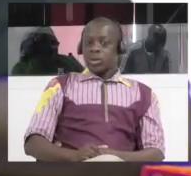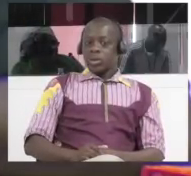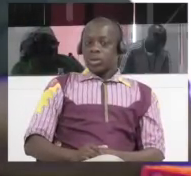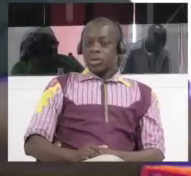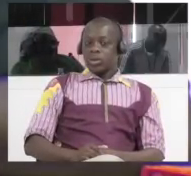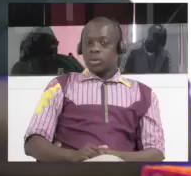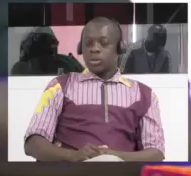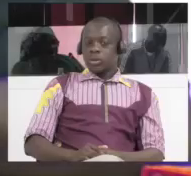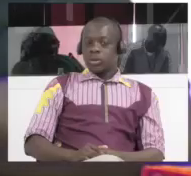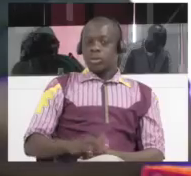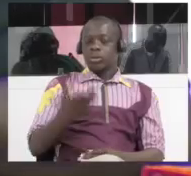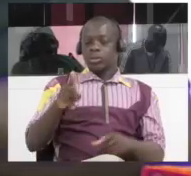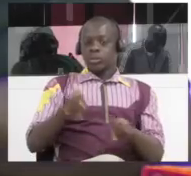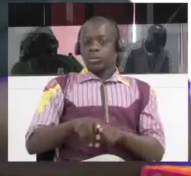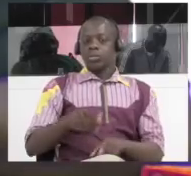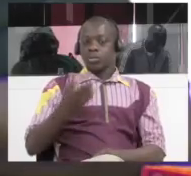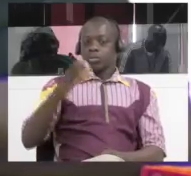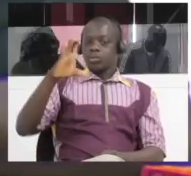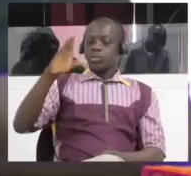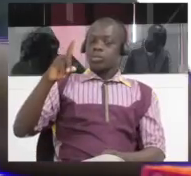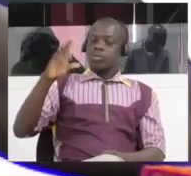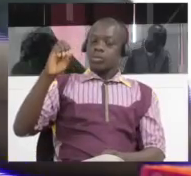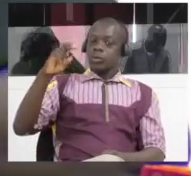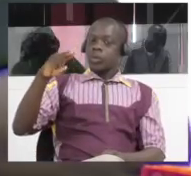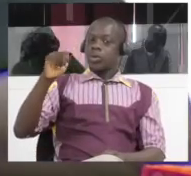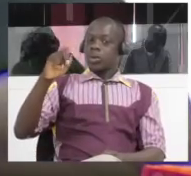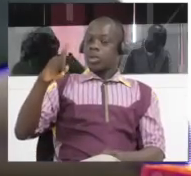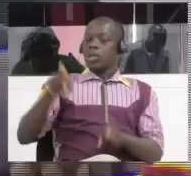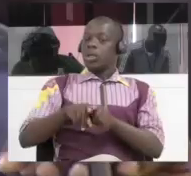the colonel who was responsible for training and operations.